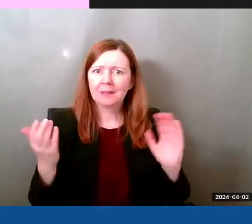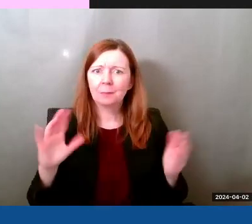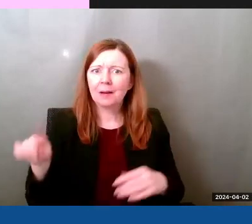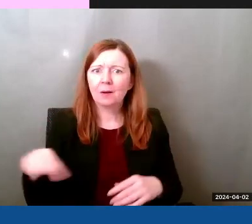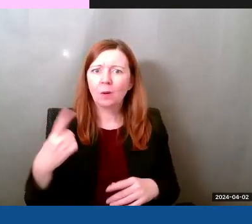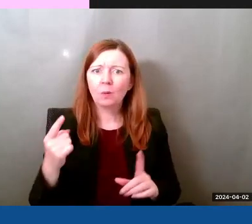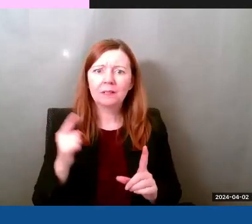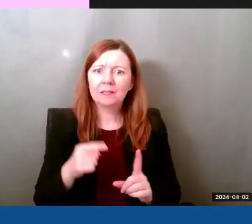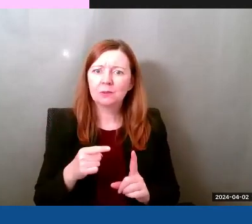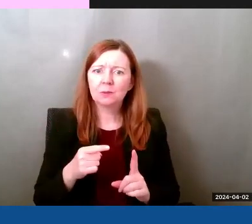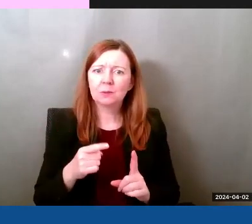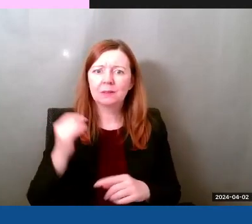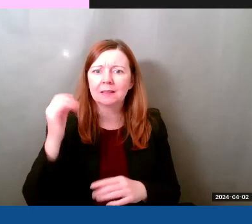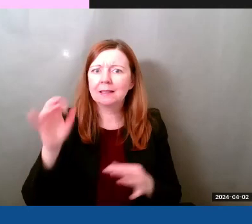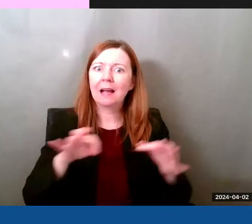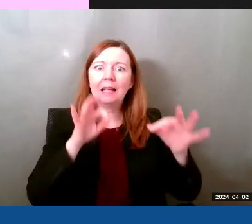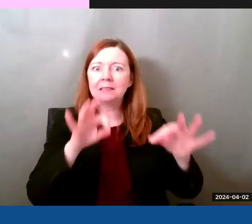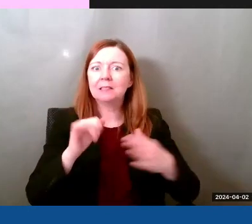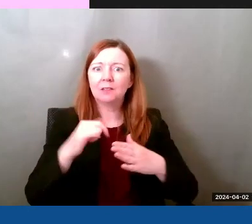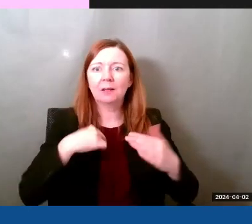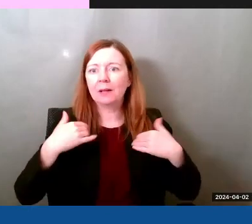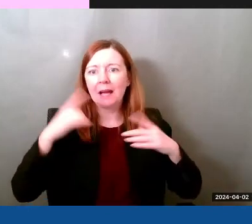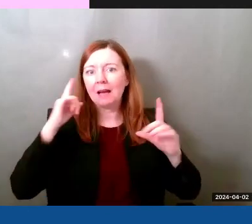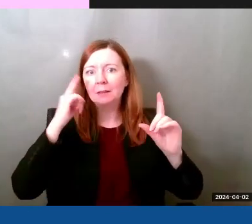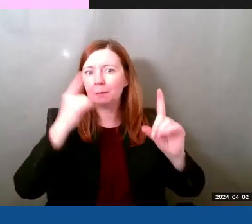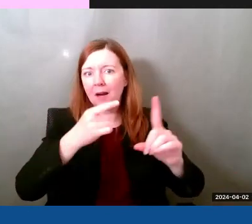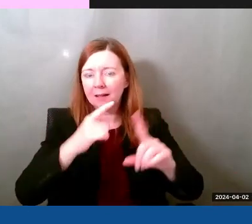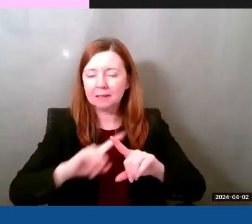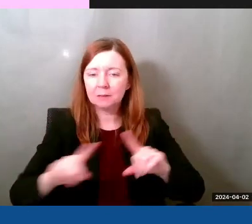only to the ideal that we have in mind, but